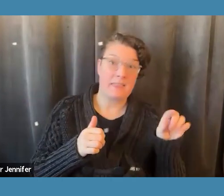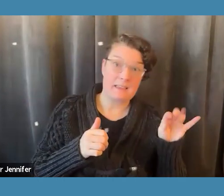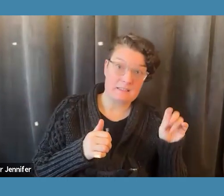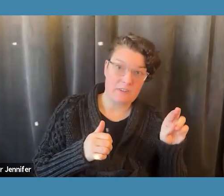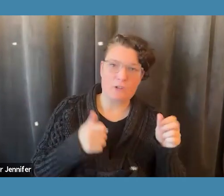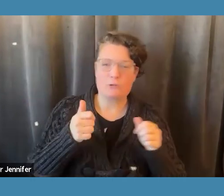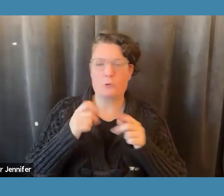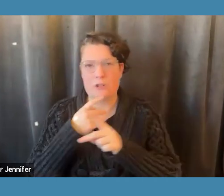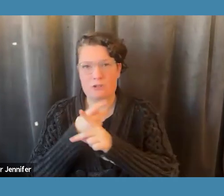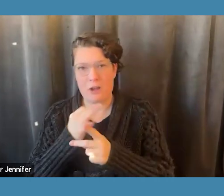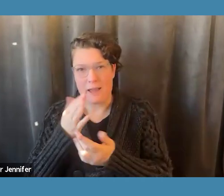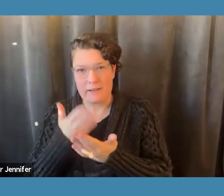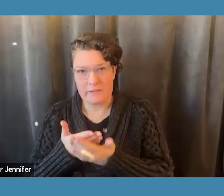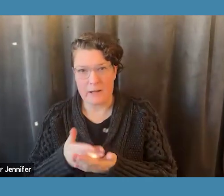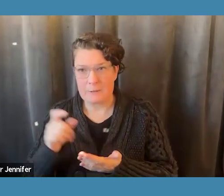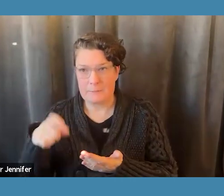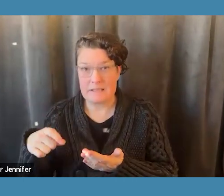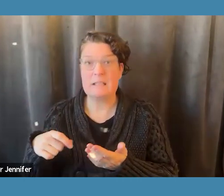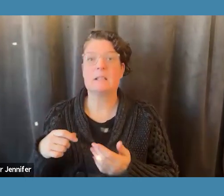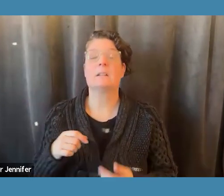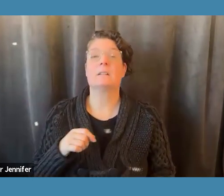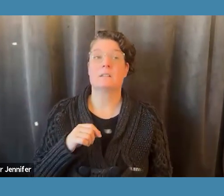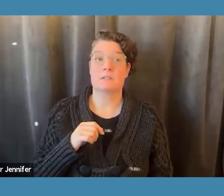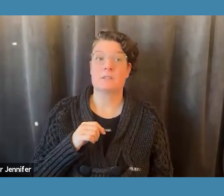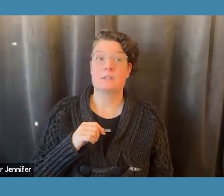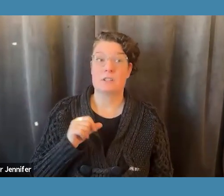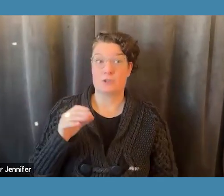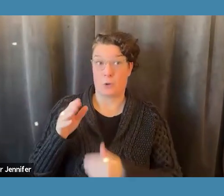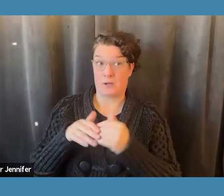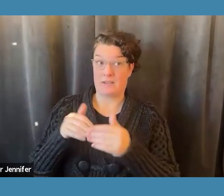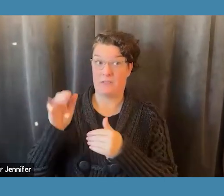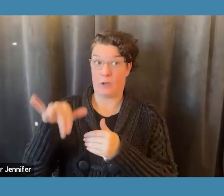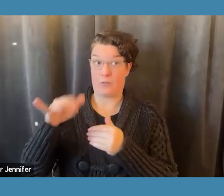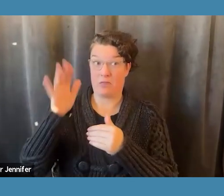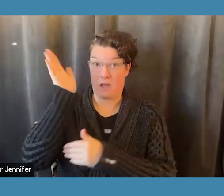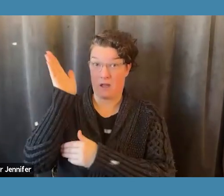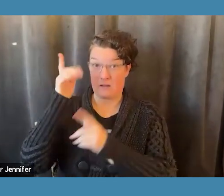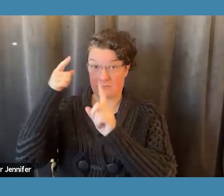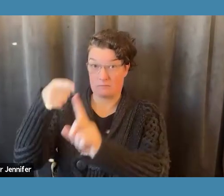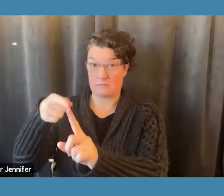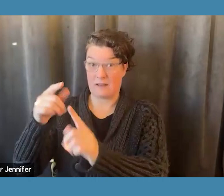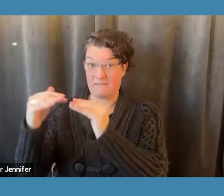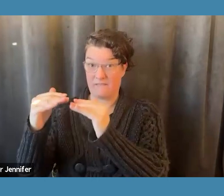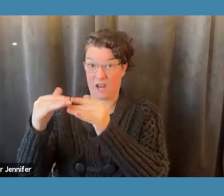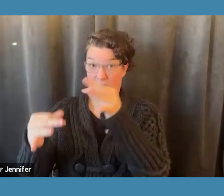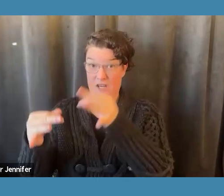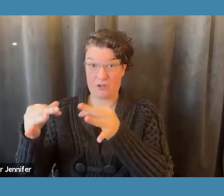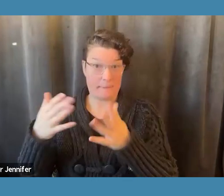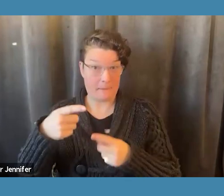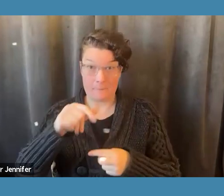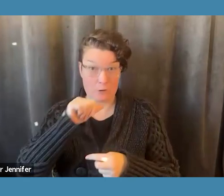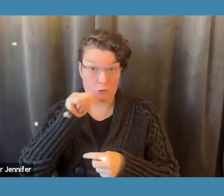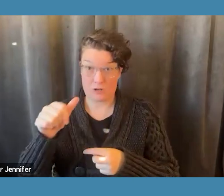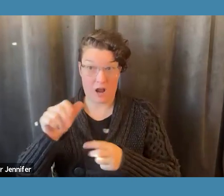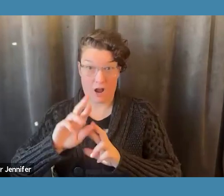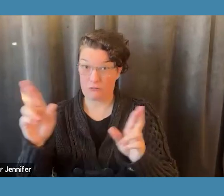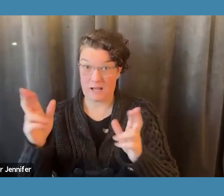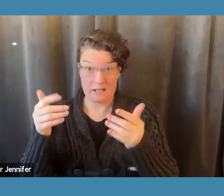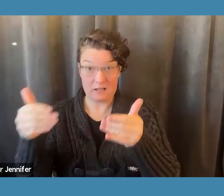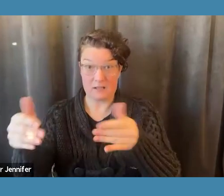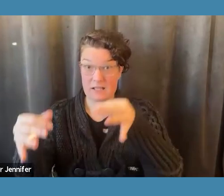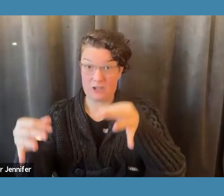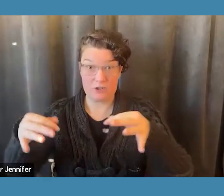that. So if you want some more detail, even though that's about fair hearing, even if you're not at the fair hearing stage yet, you're just at the application